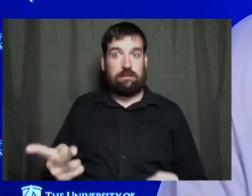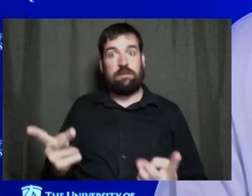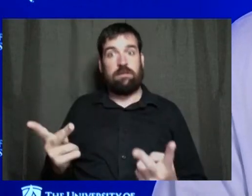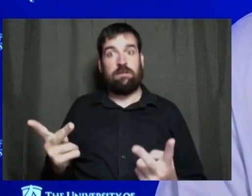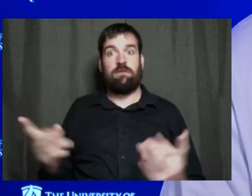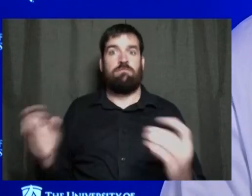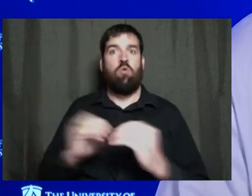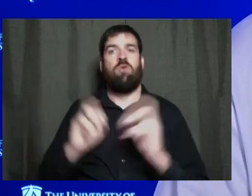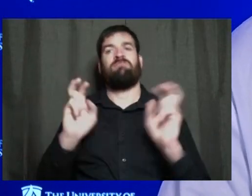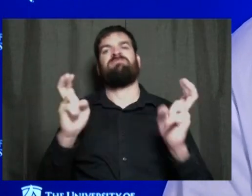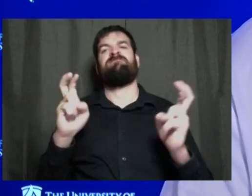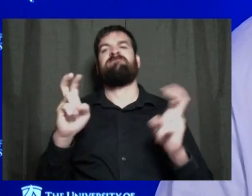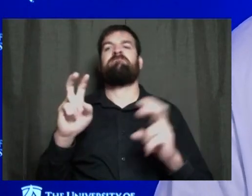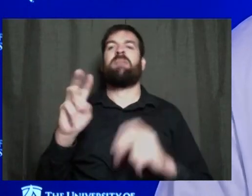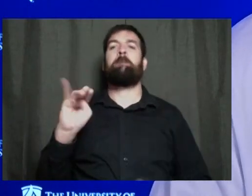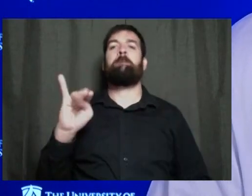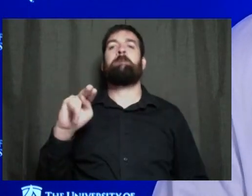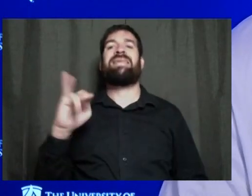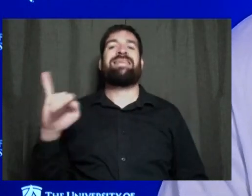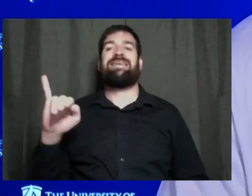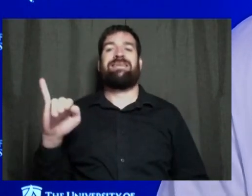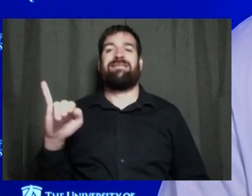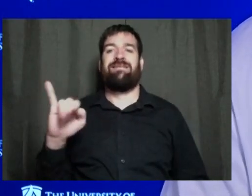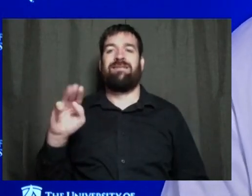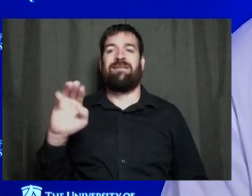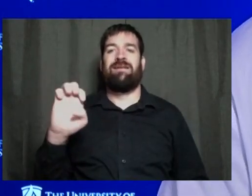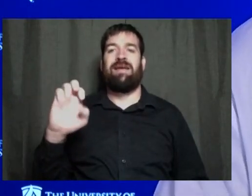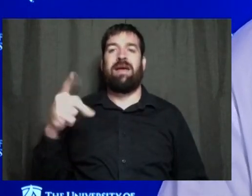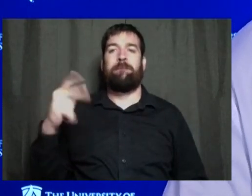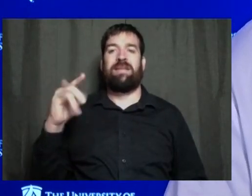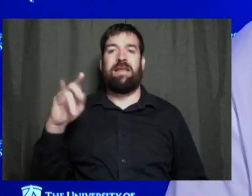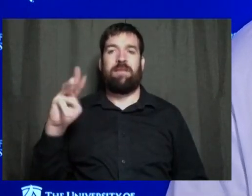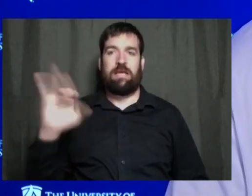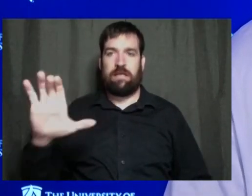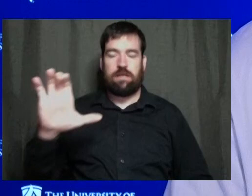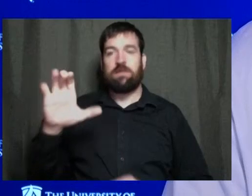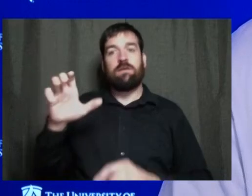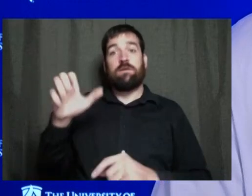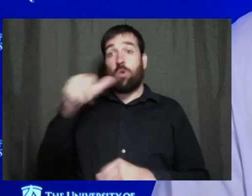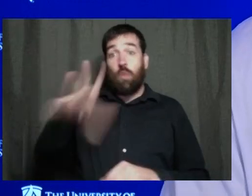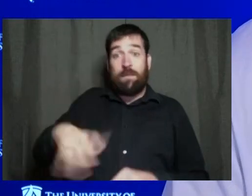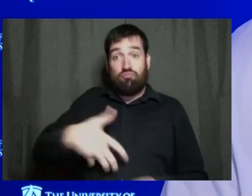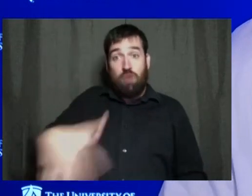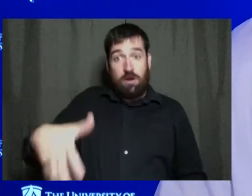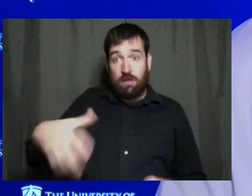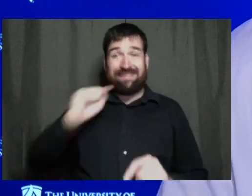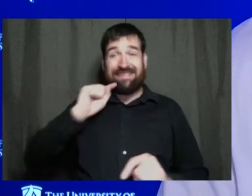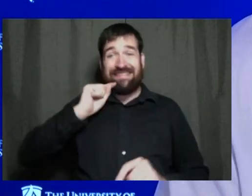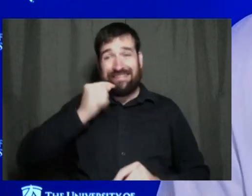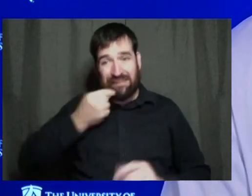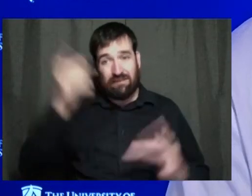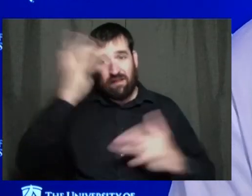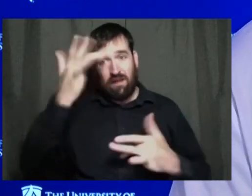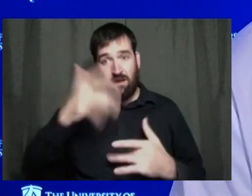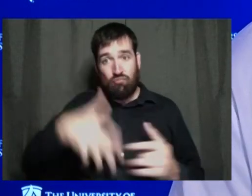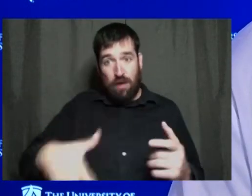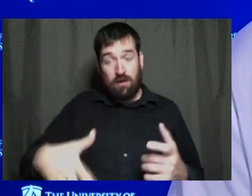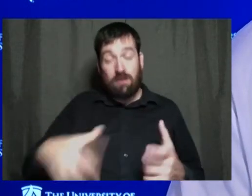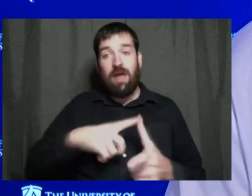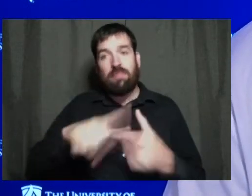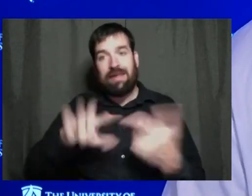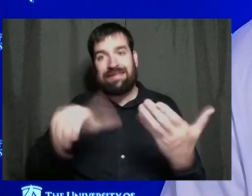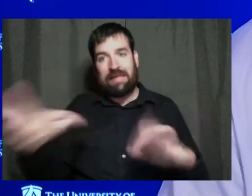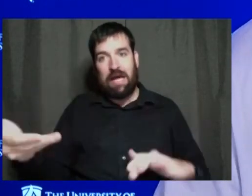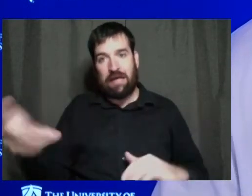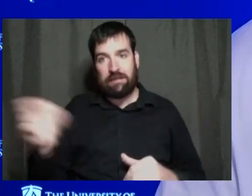if you will, of pregnant women who are not vaccinated, who do have severe illness, and who do die. And so I think it's